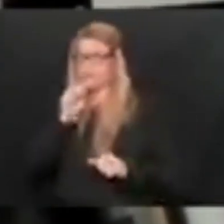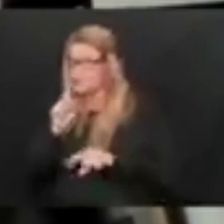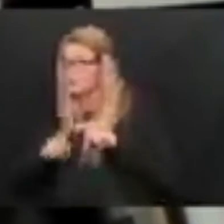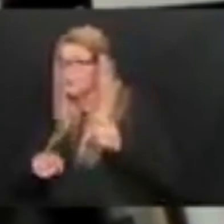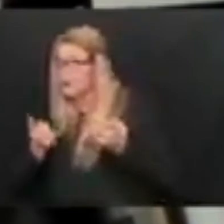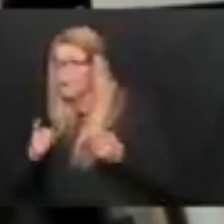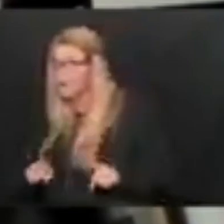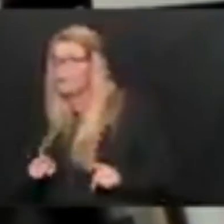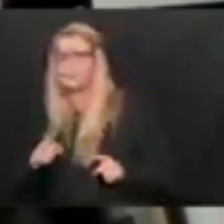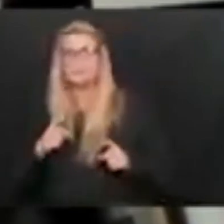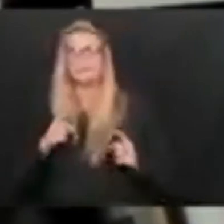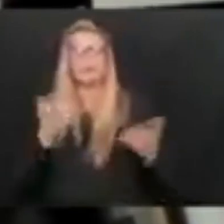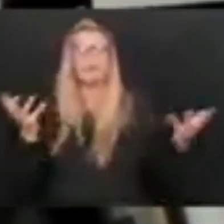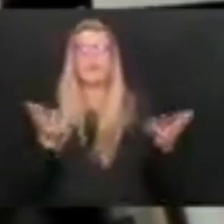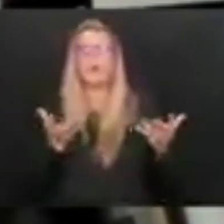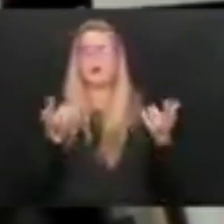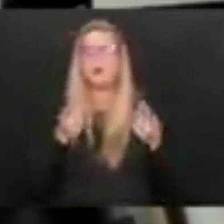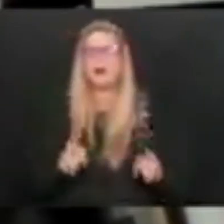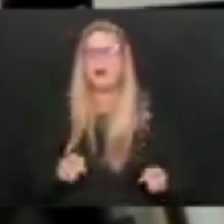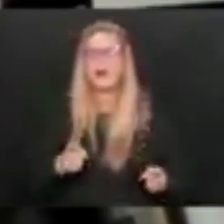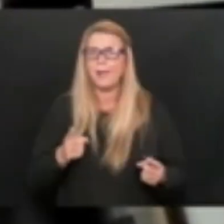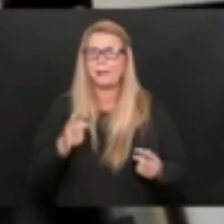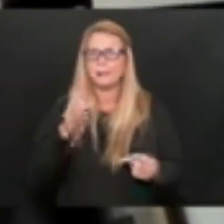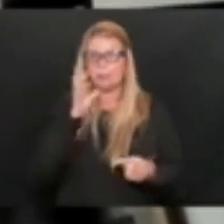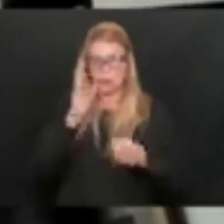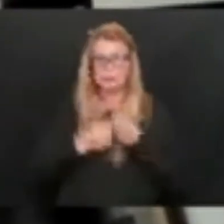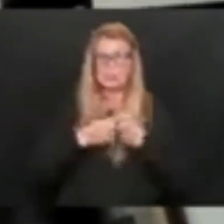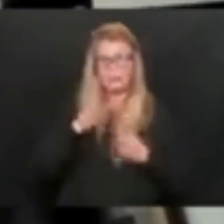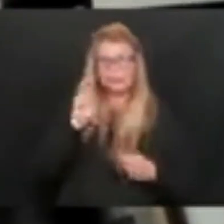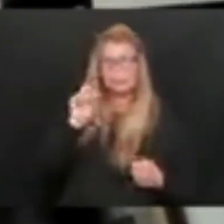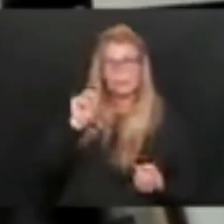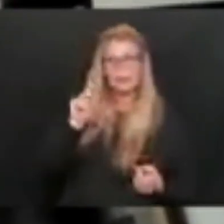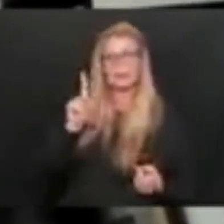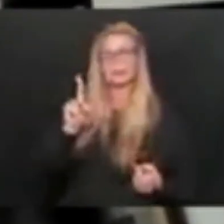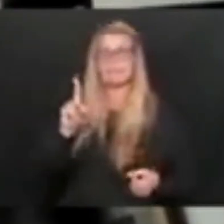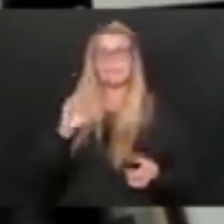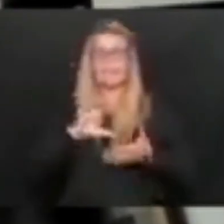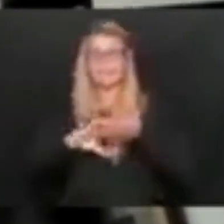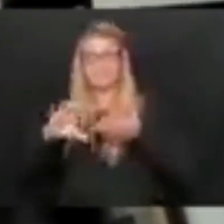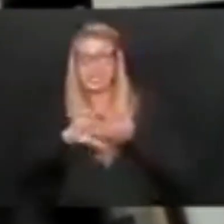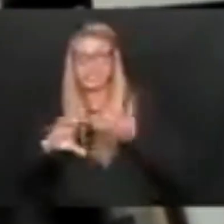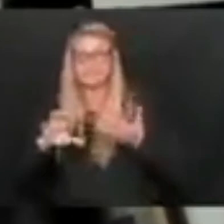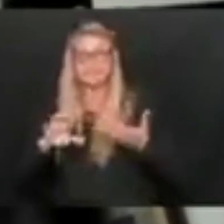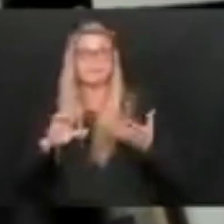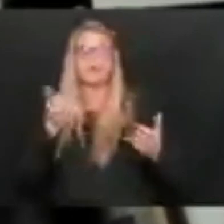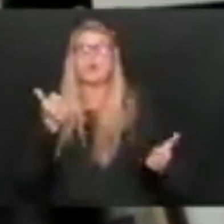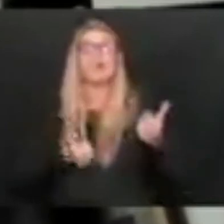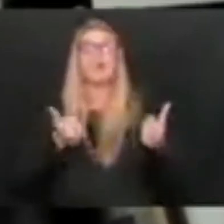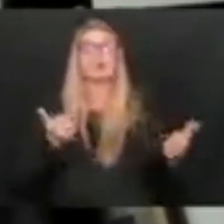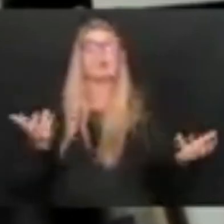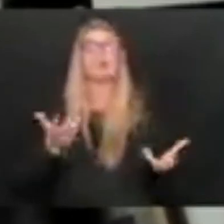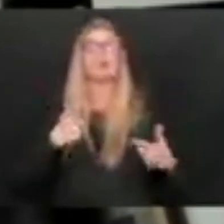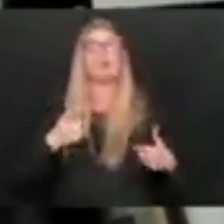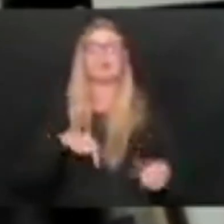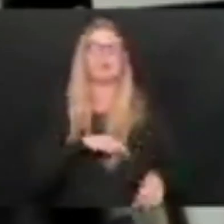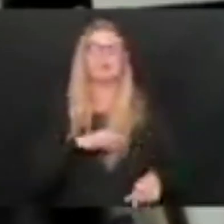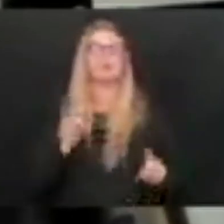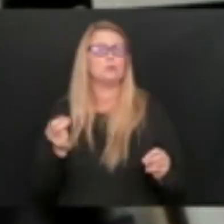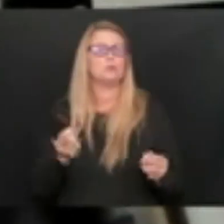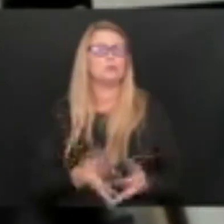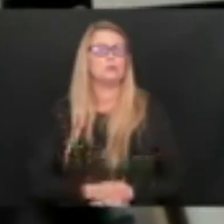do we stand on that? Are we going to be able to do savings bonds? Are we going to do checks instead? What's the status of all of that? Thank